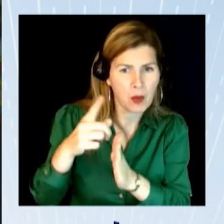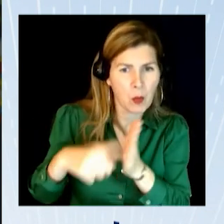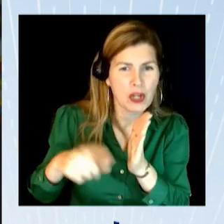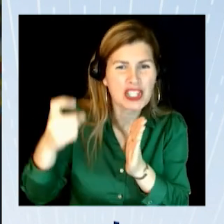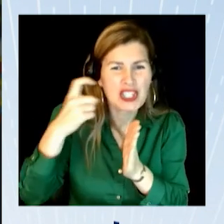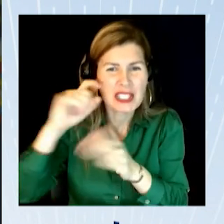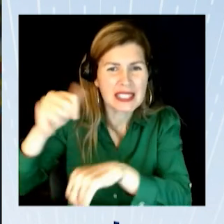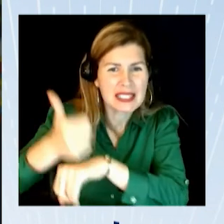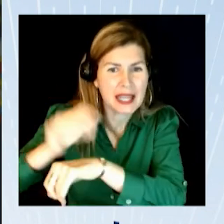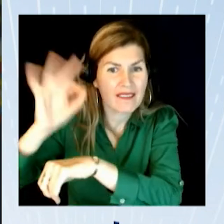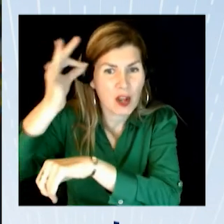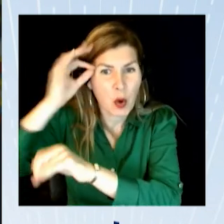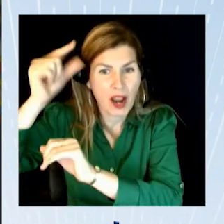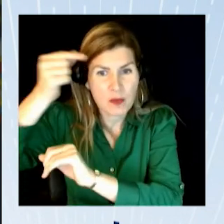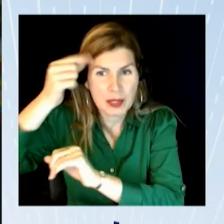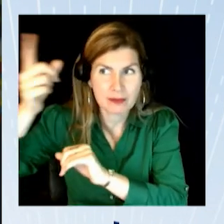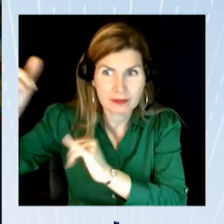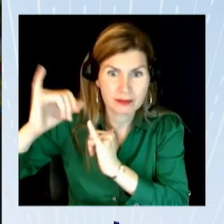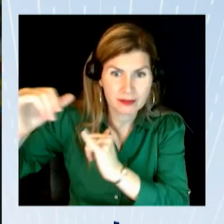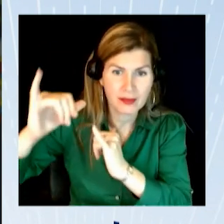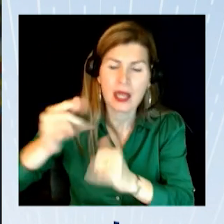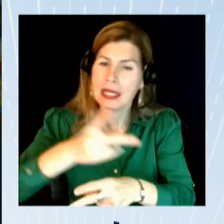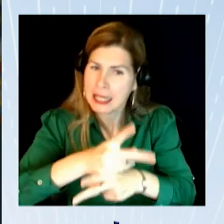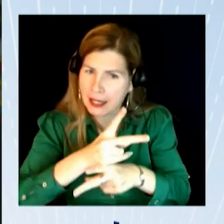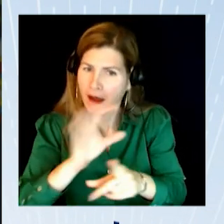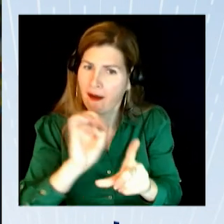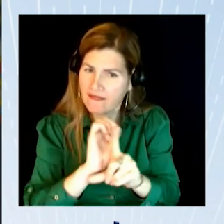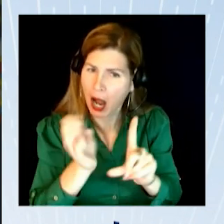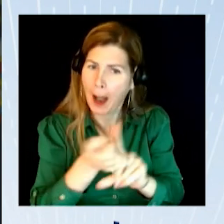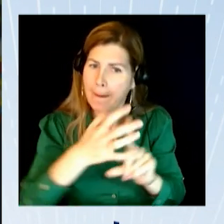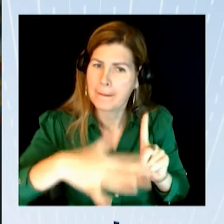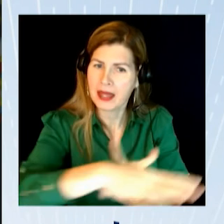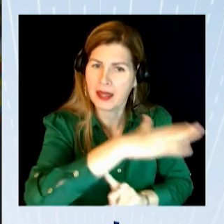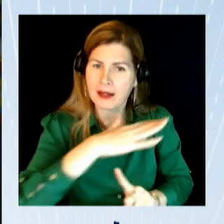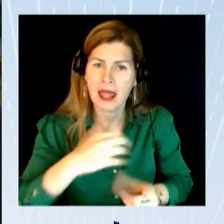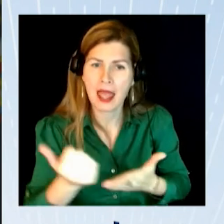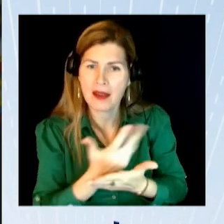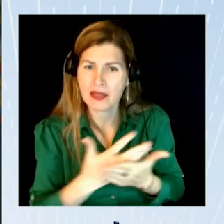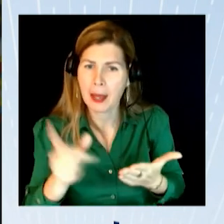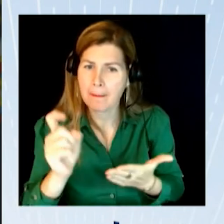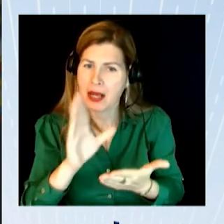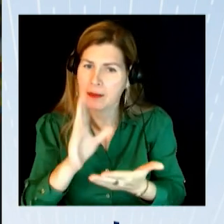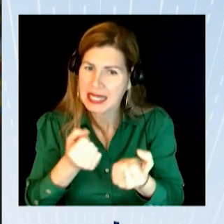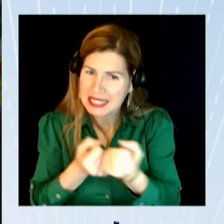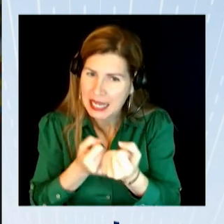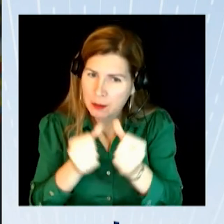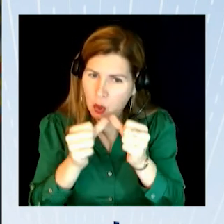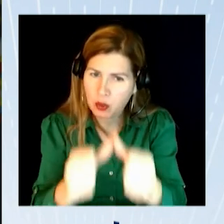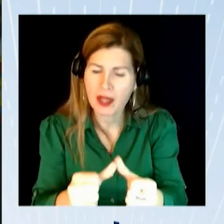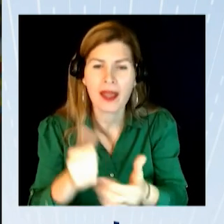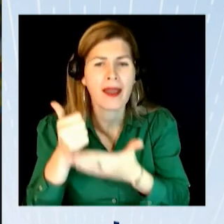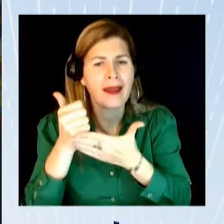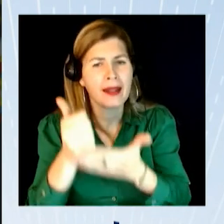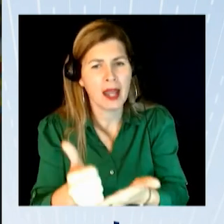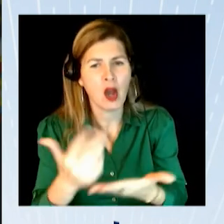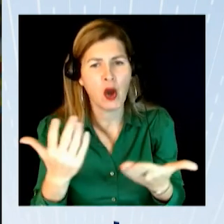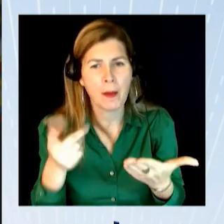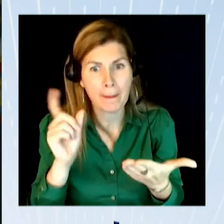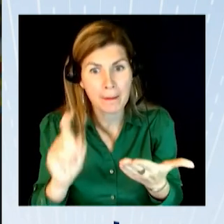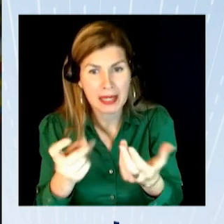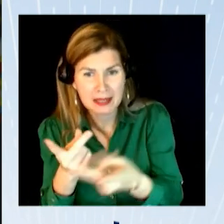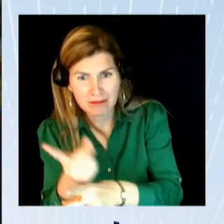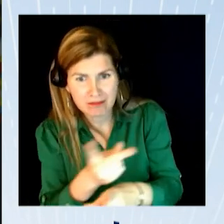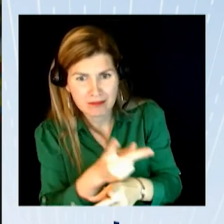government. You take care of the environment. Everything you do must be sustainable. And you also must sustain the local community,